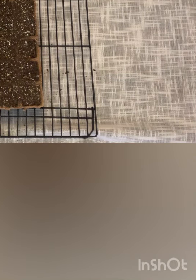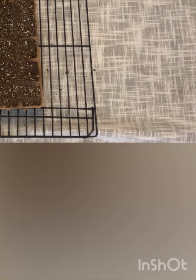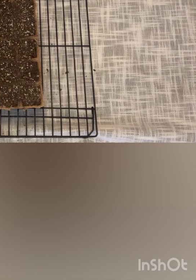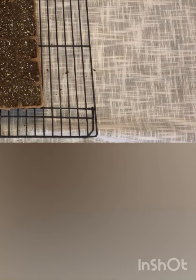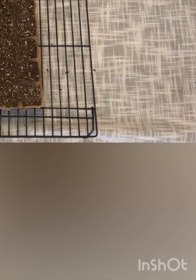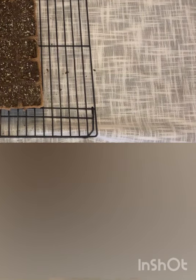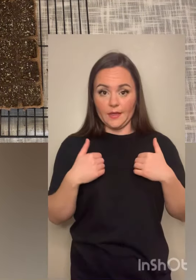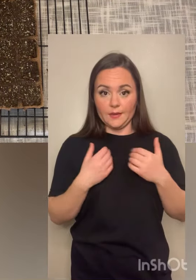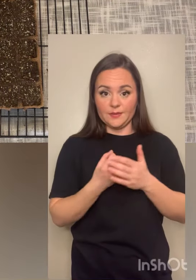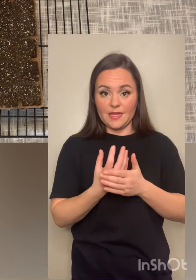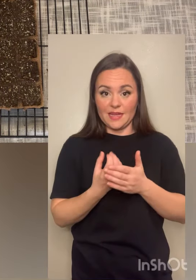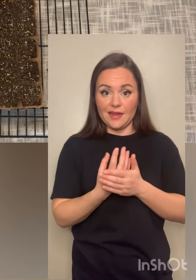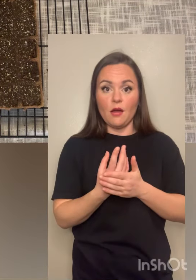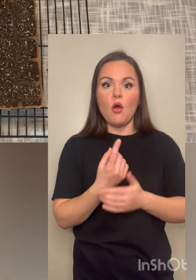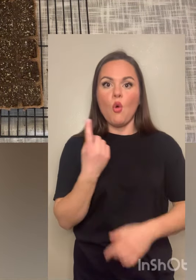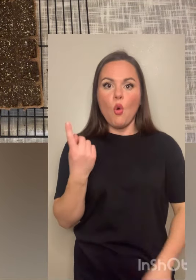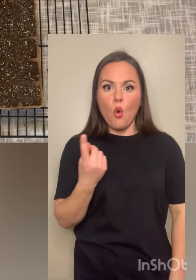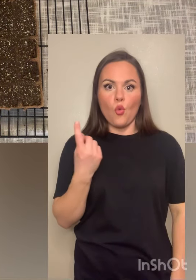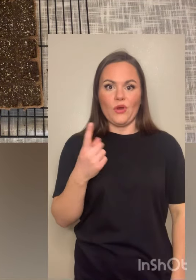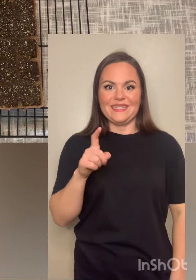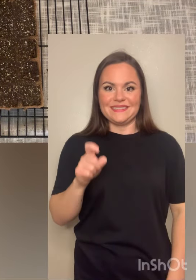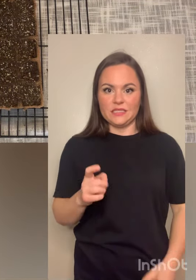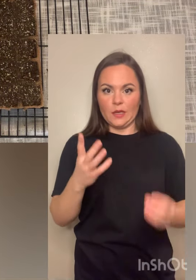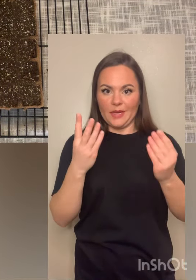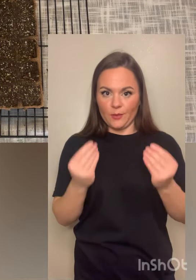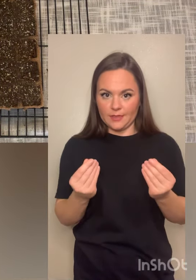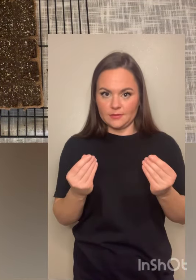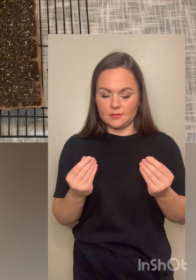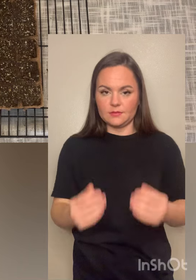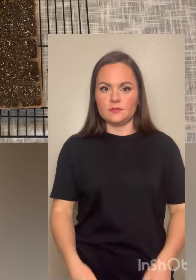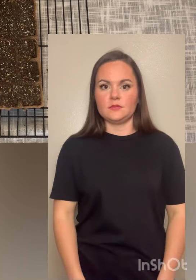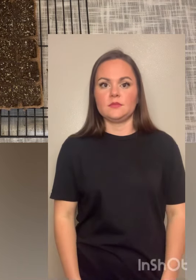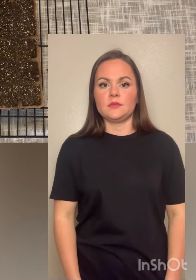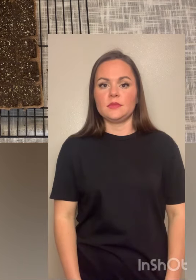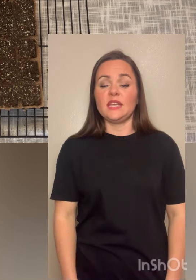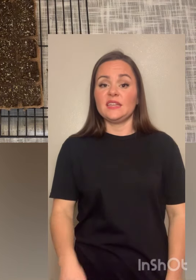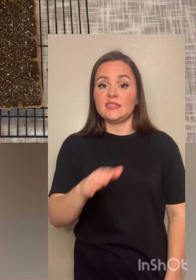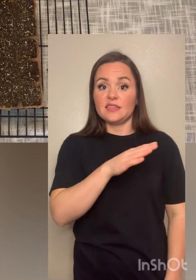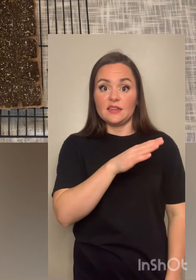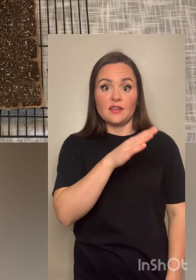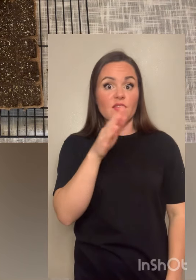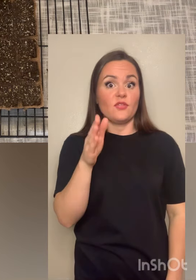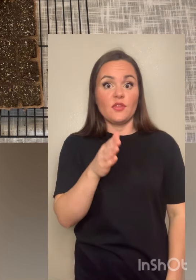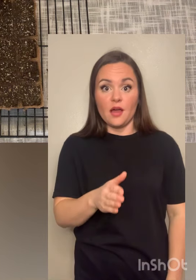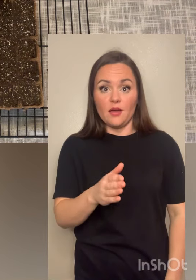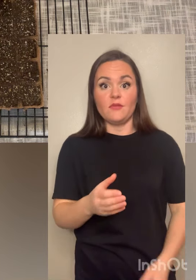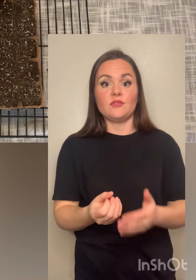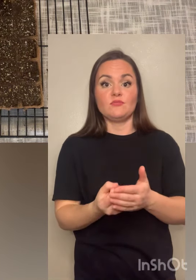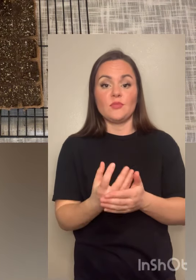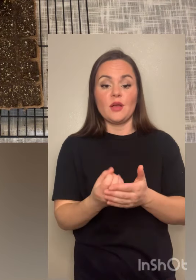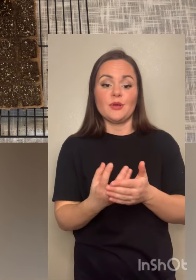Seeds and baby plants need to always be moist. Do not let them get bone dry.